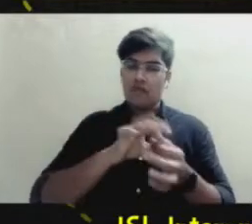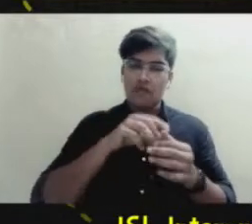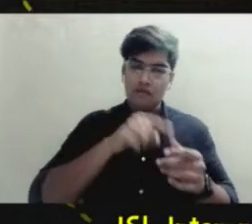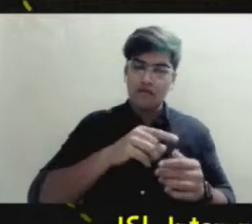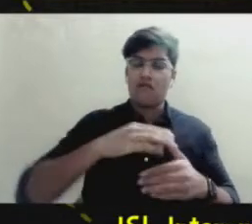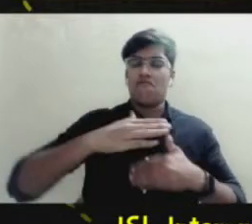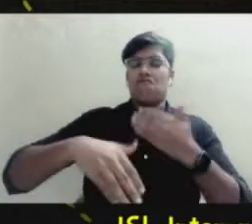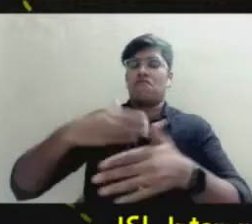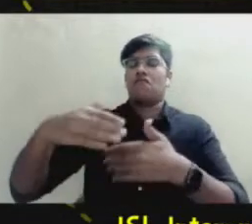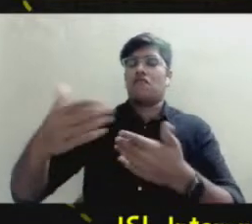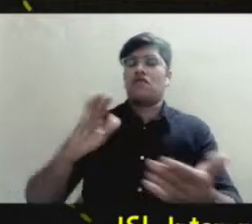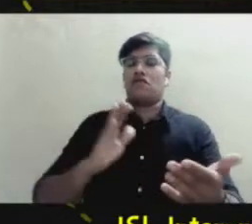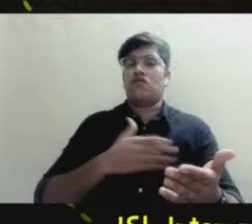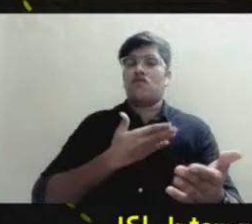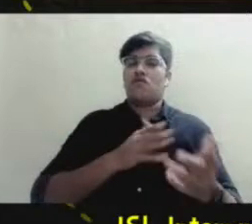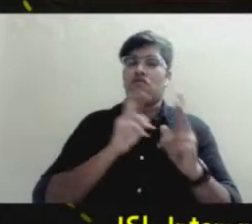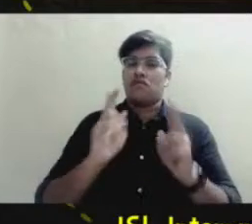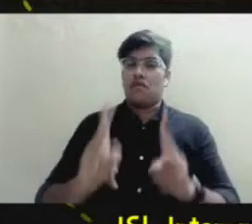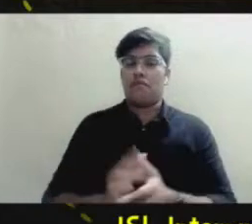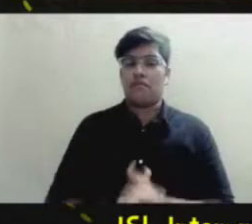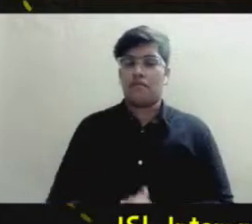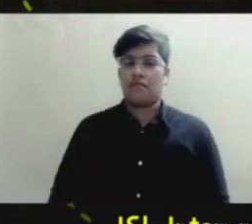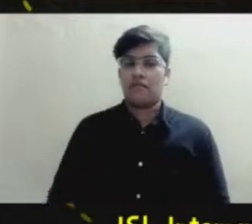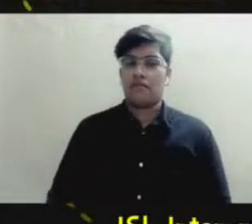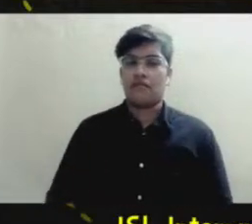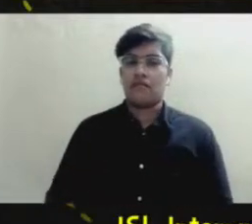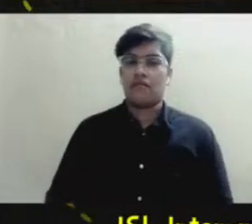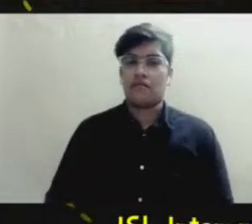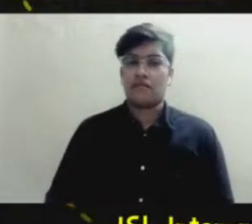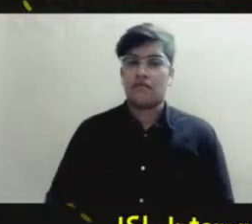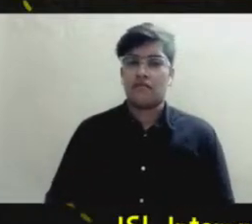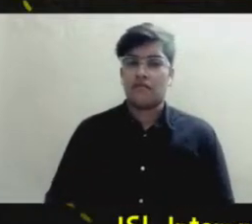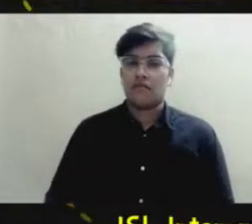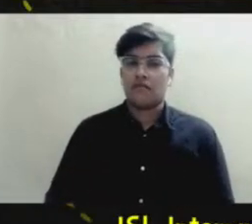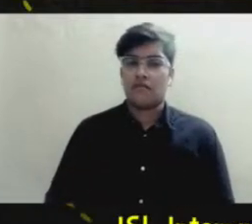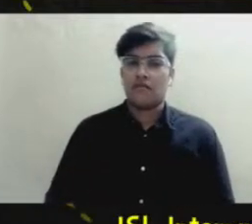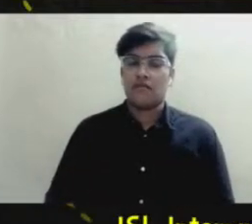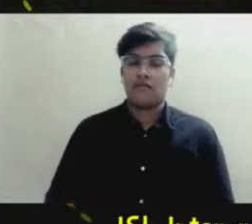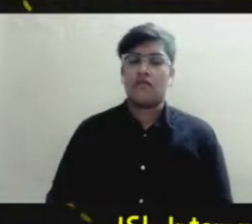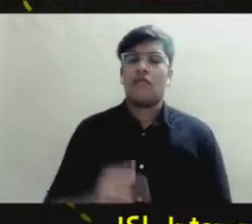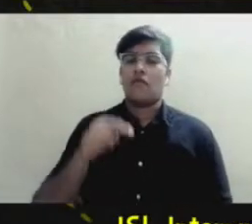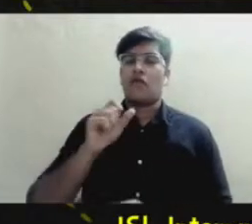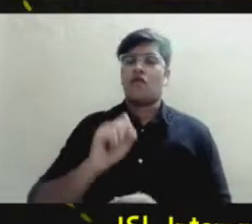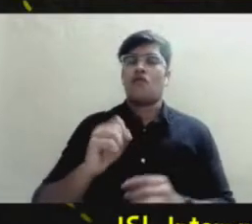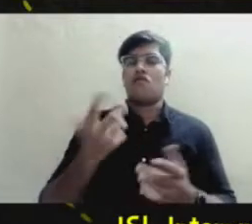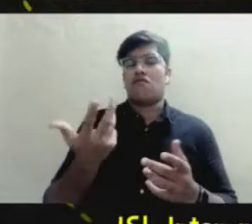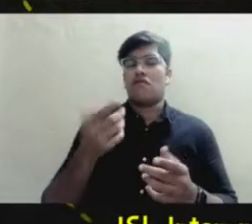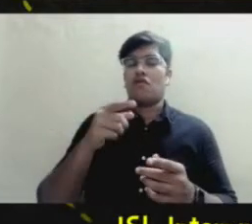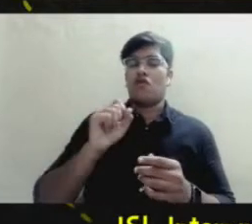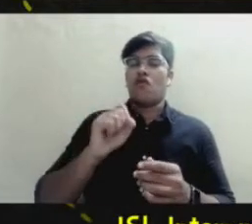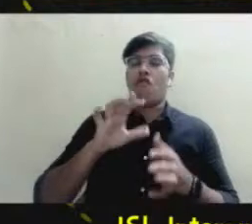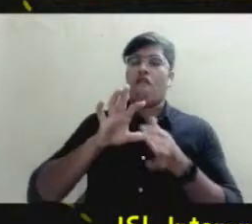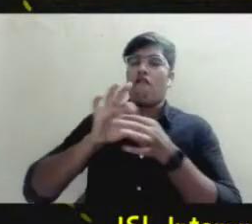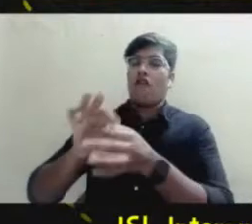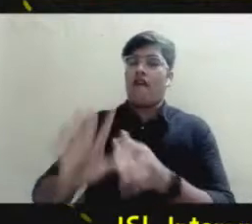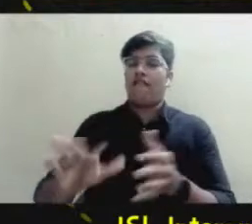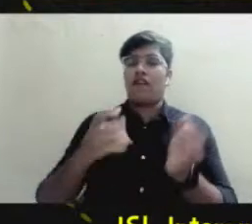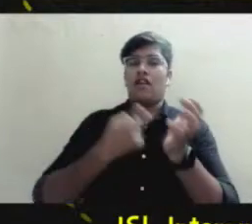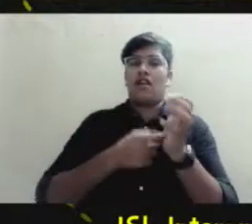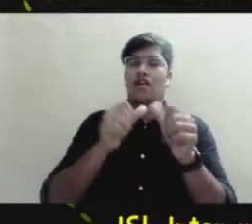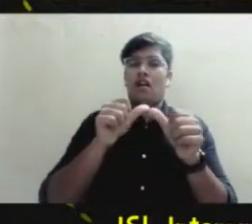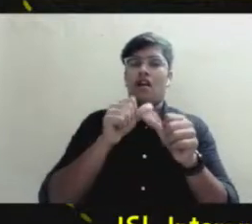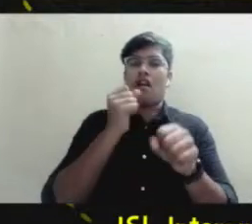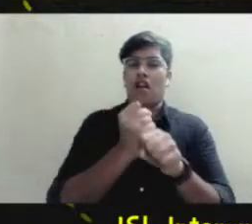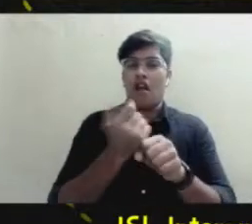are bringing in a sense of conforming to rag, tal, etc. But I'm